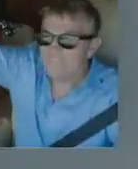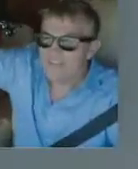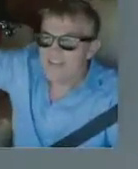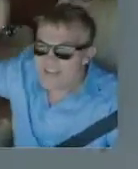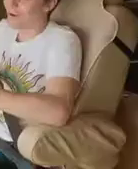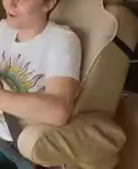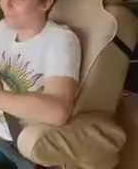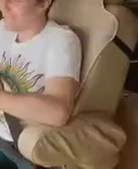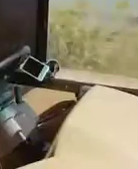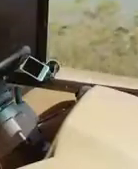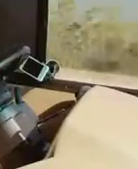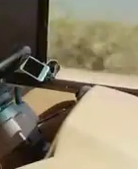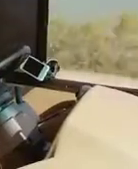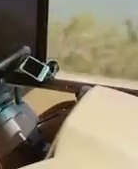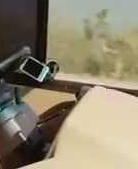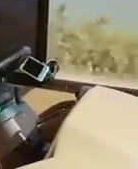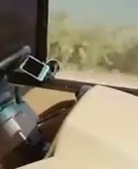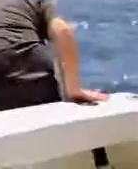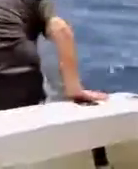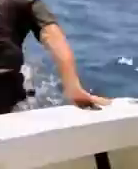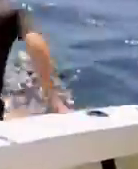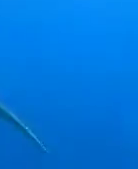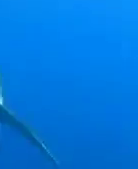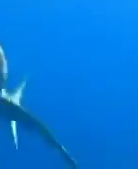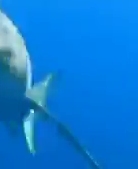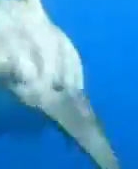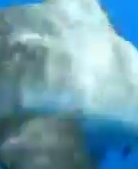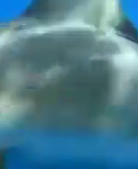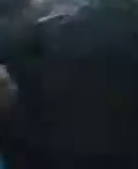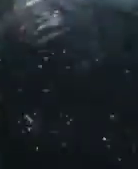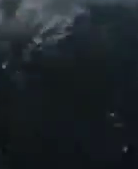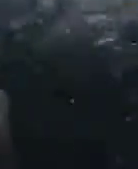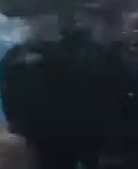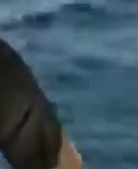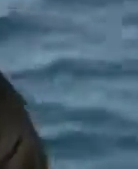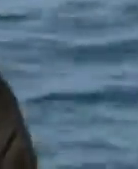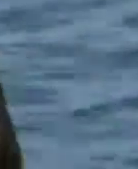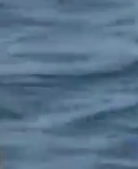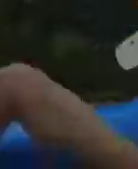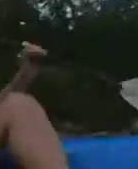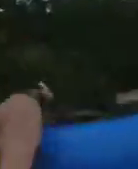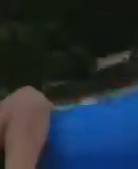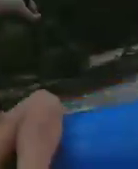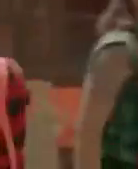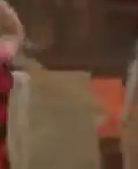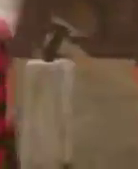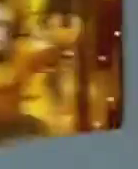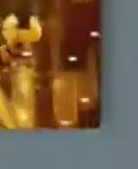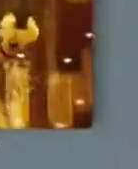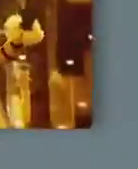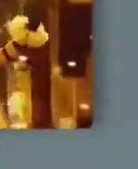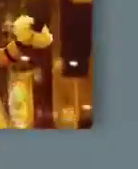I think we're going the wrong way. Already? We're going shark cage diving now. Not for me, mate. The best thing I've ever